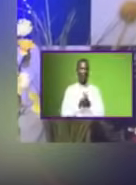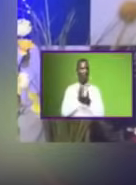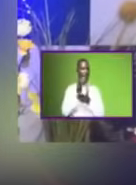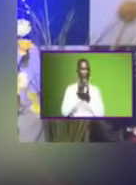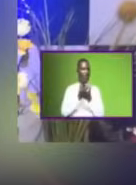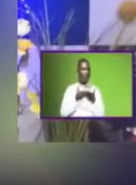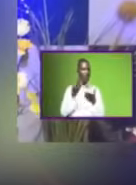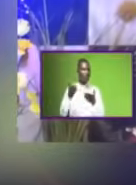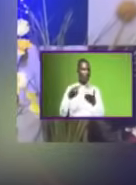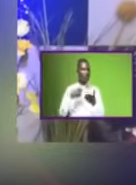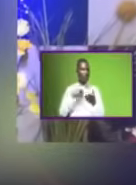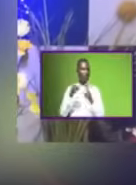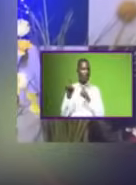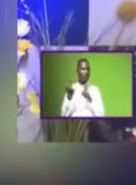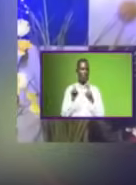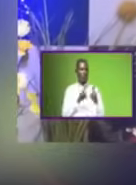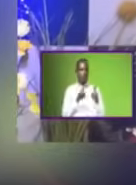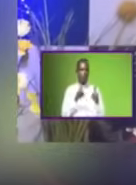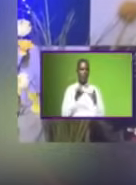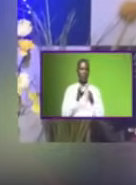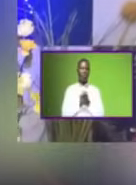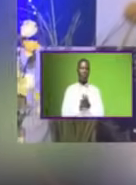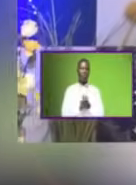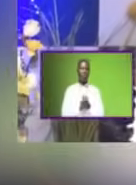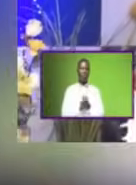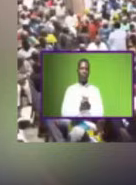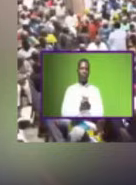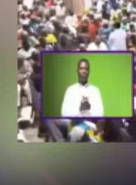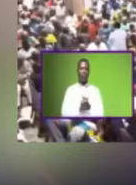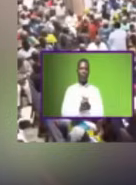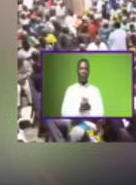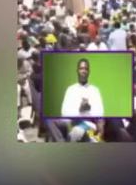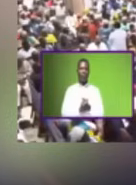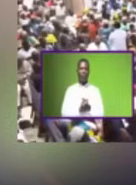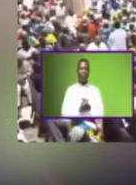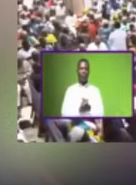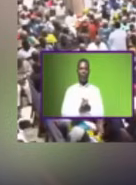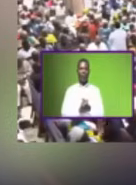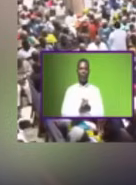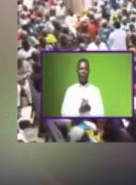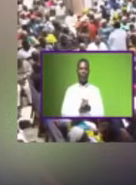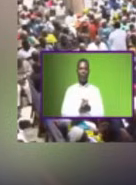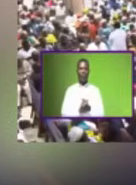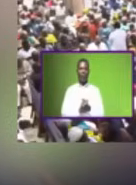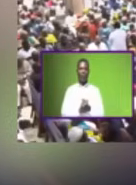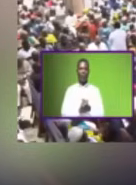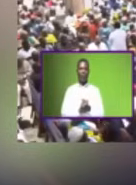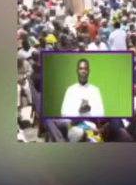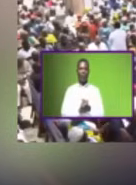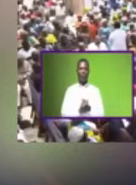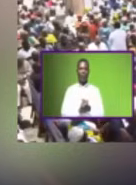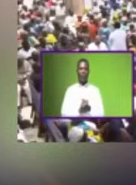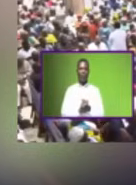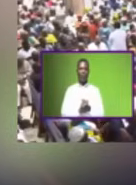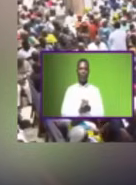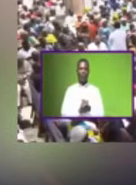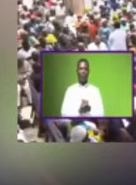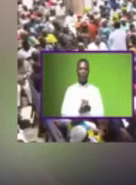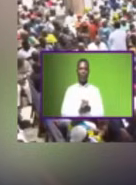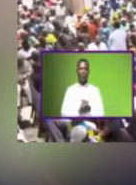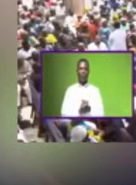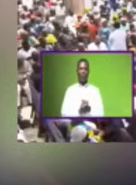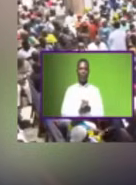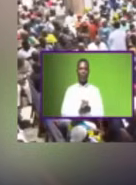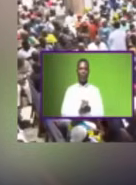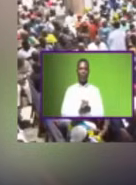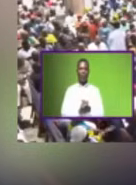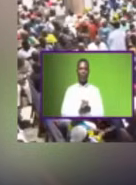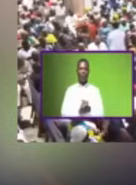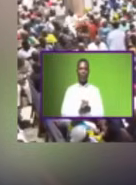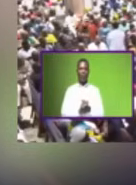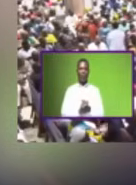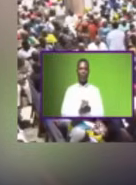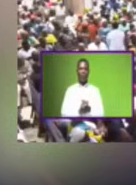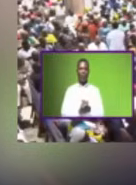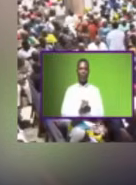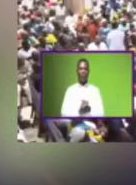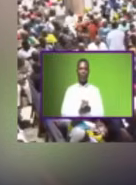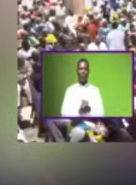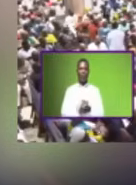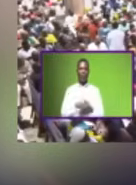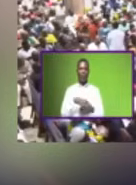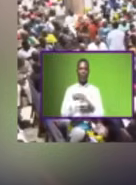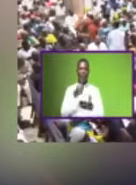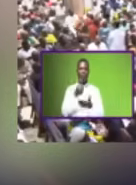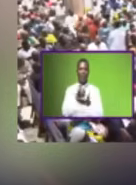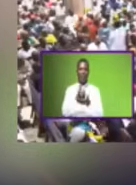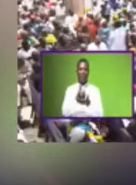The thing that I'm in to do will beat your minds and imaginations.